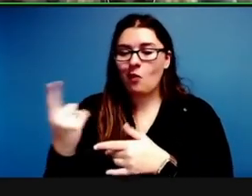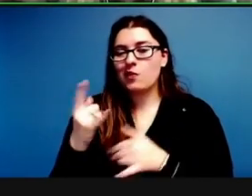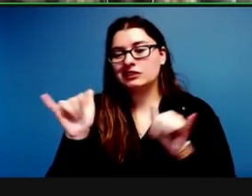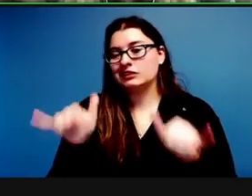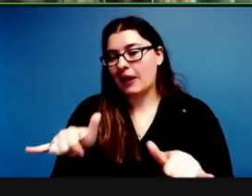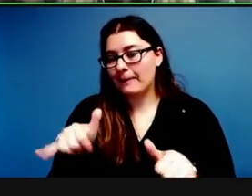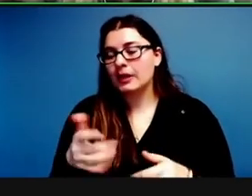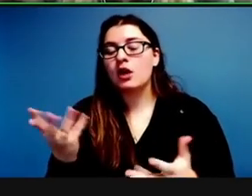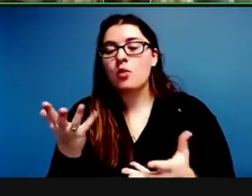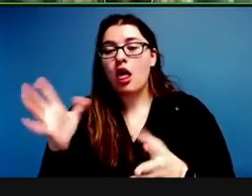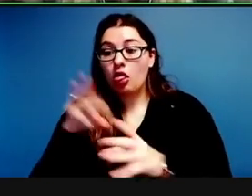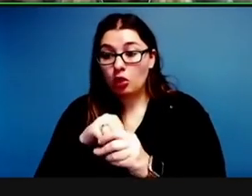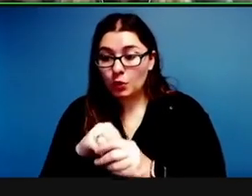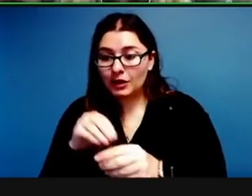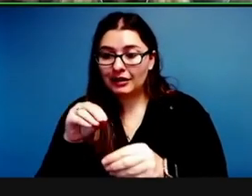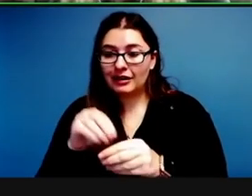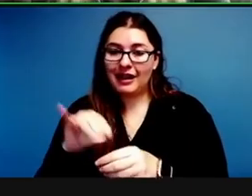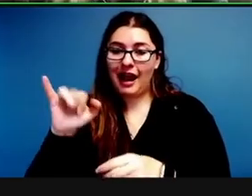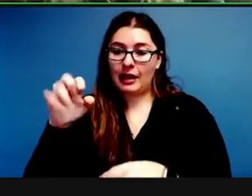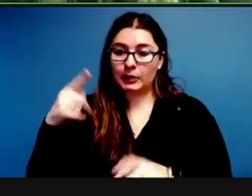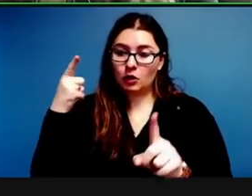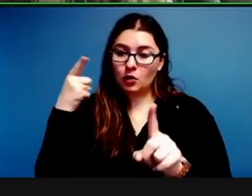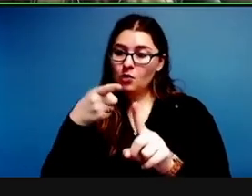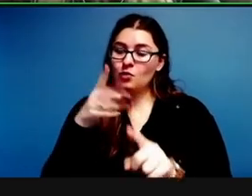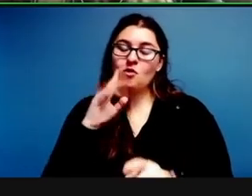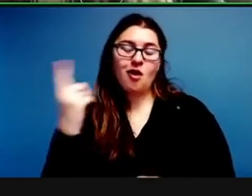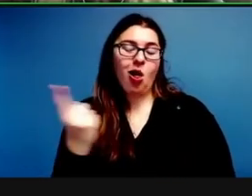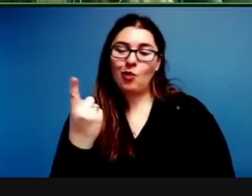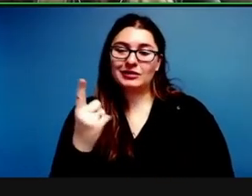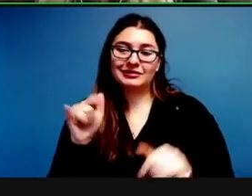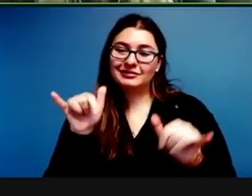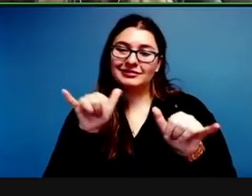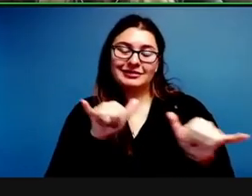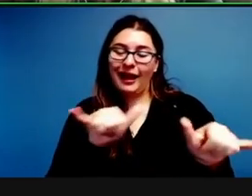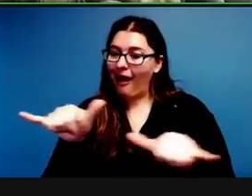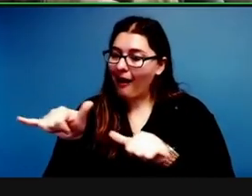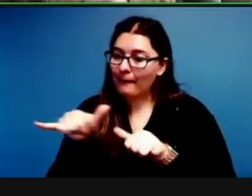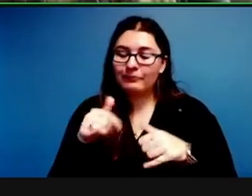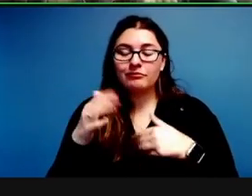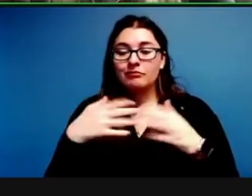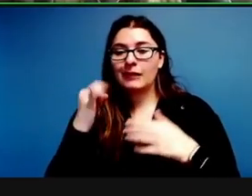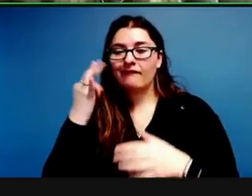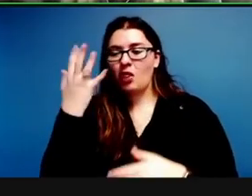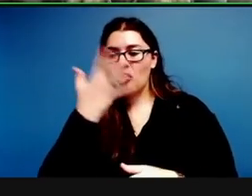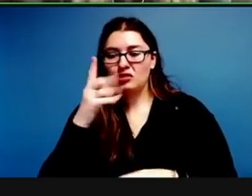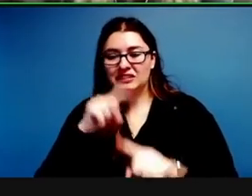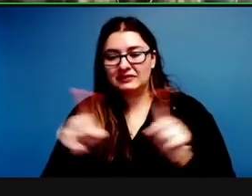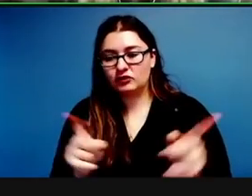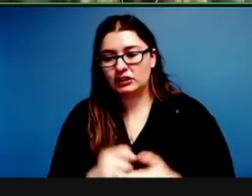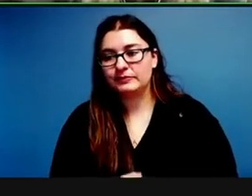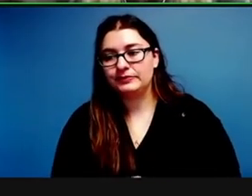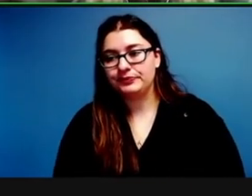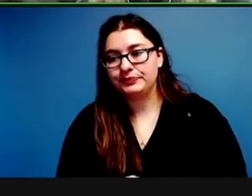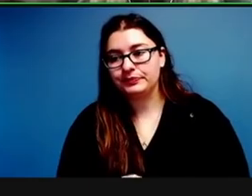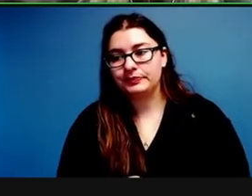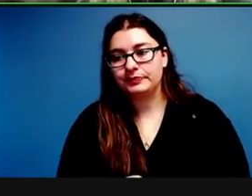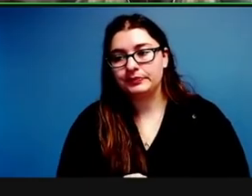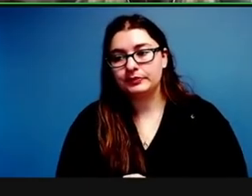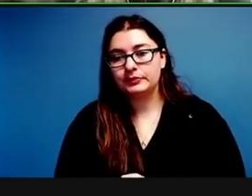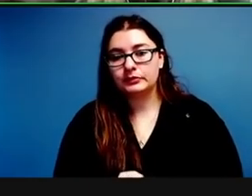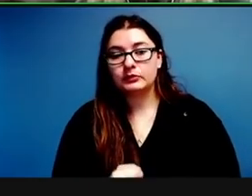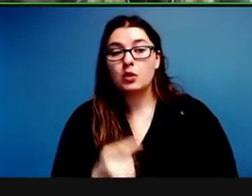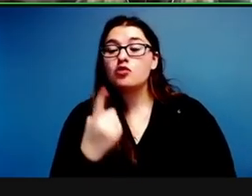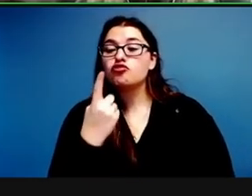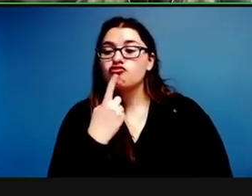So what's included in the IEP goal is always going to be the same, even if the appearance is different. So in the